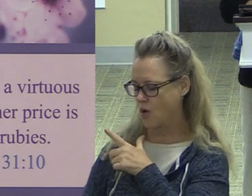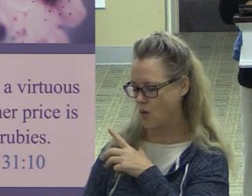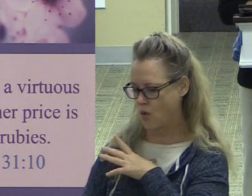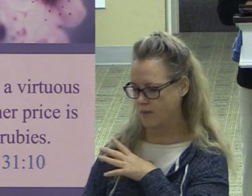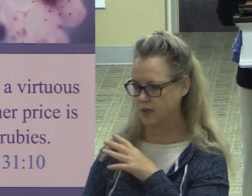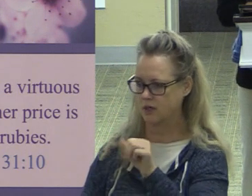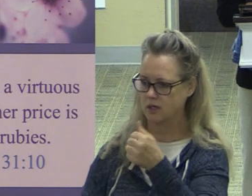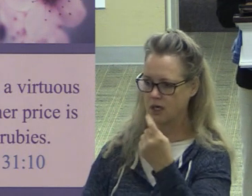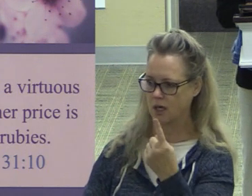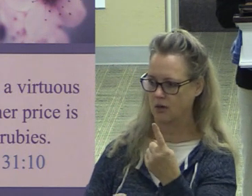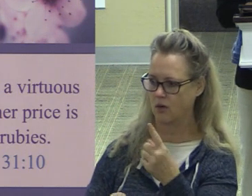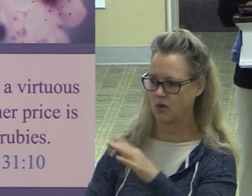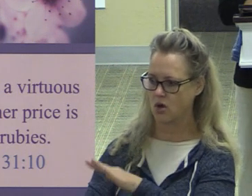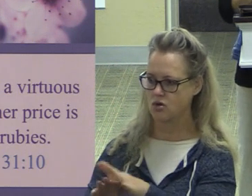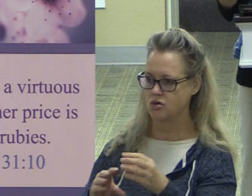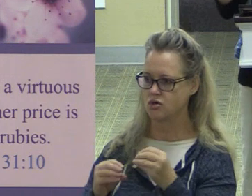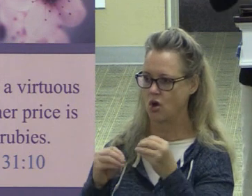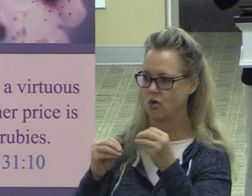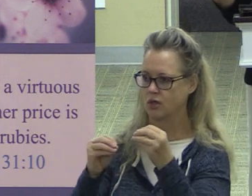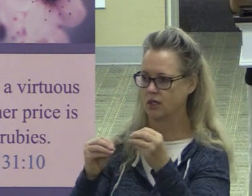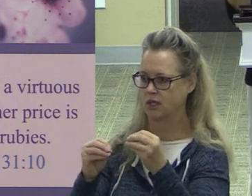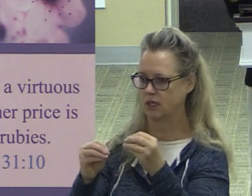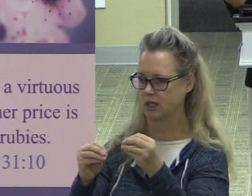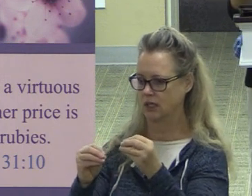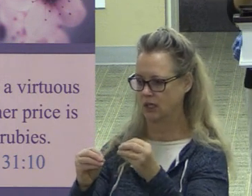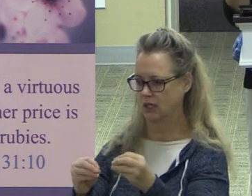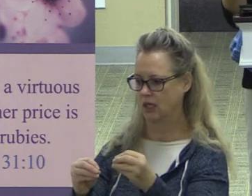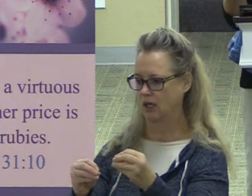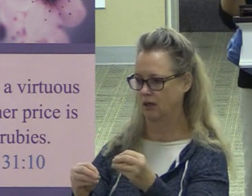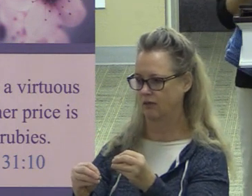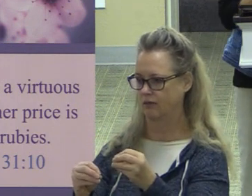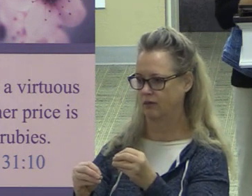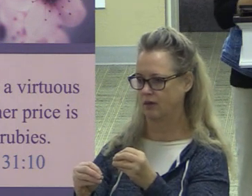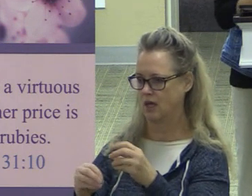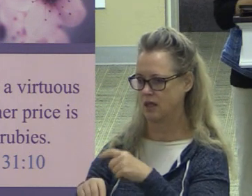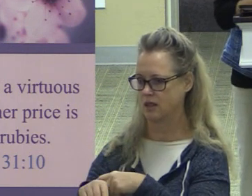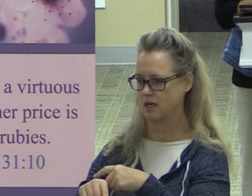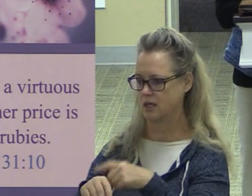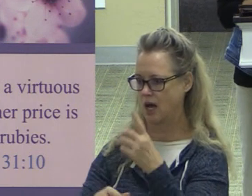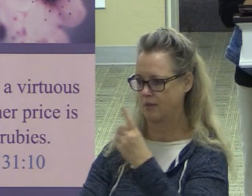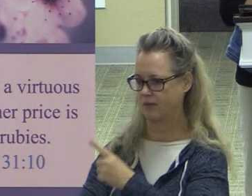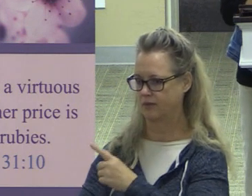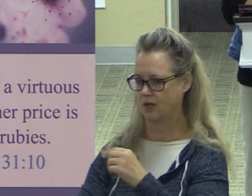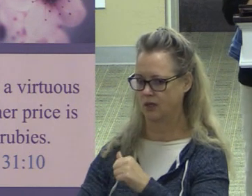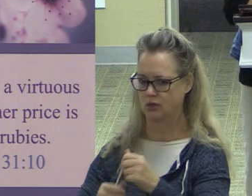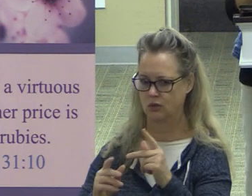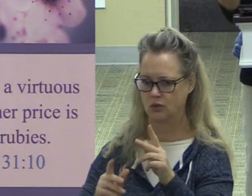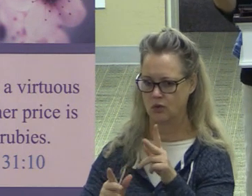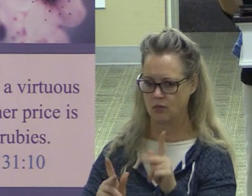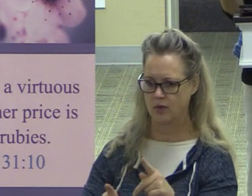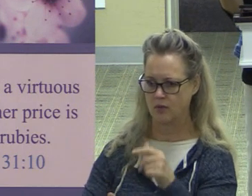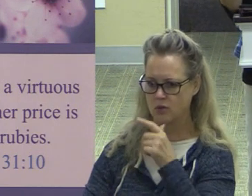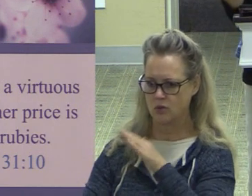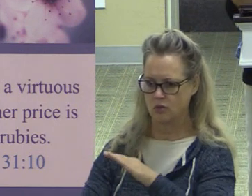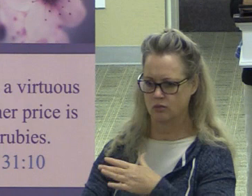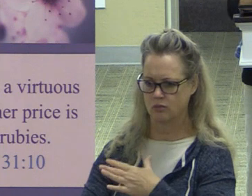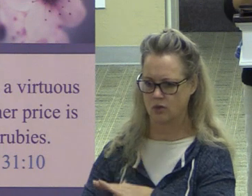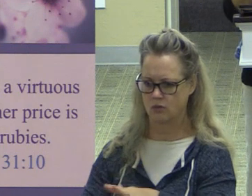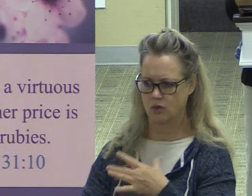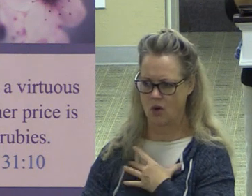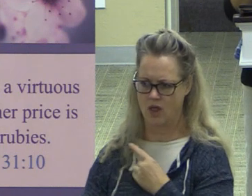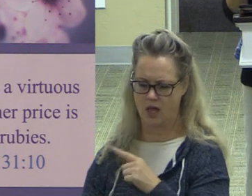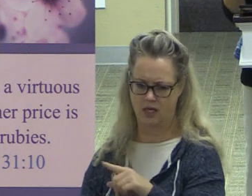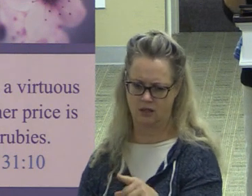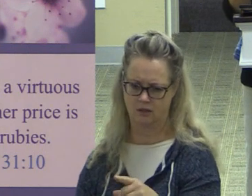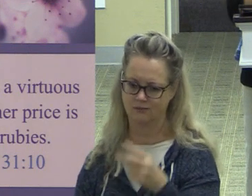Here's another one. Don't give the time of day to someone who doesn't like you or something to that effect. You know, you've seen them on social